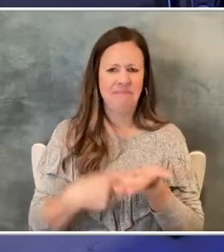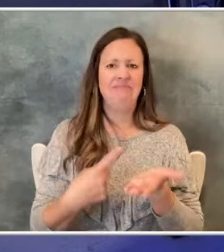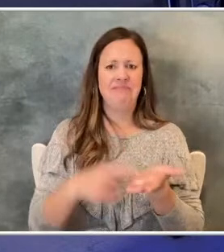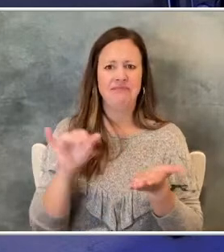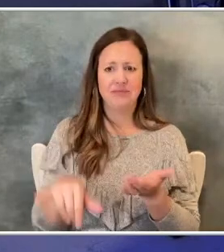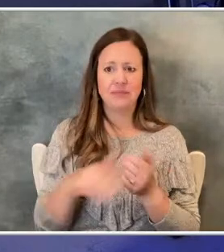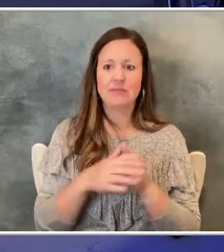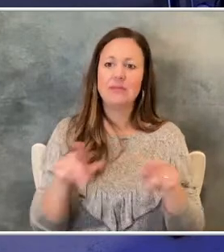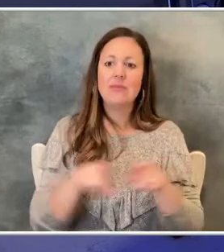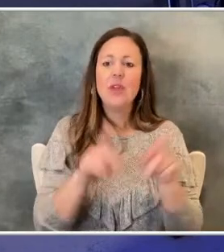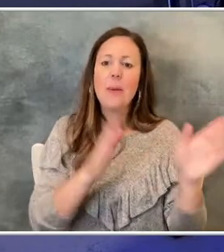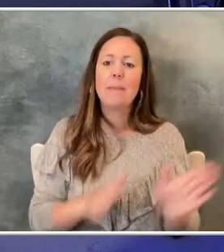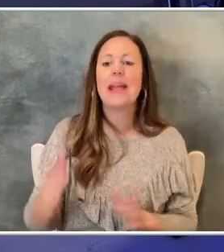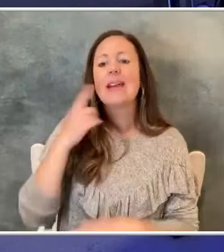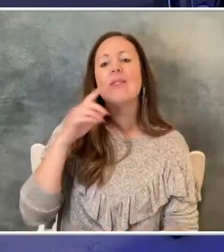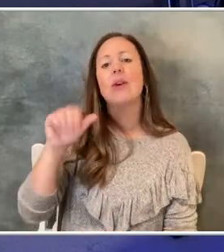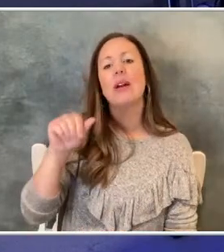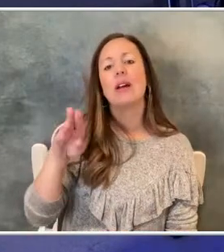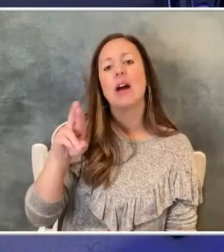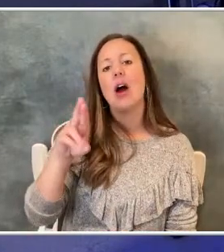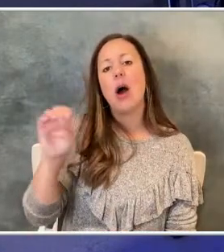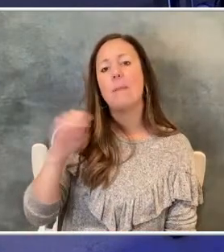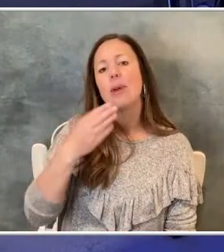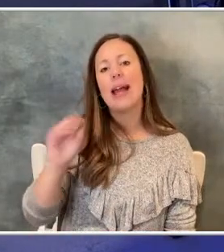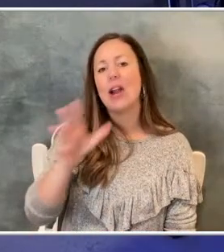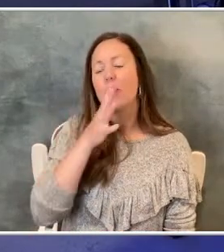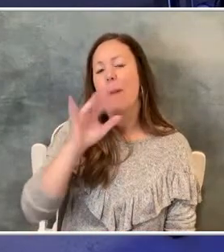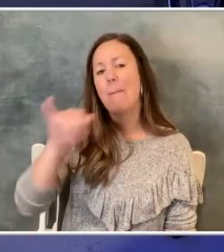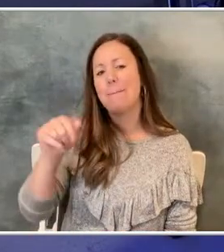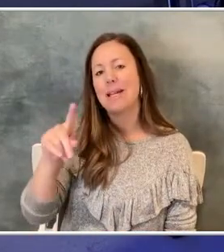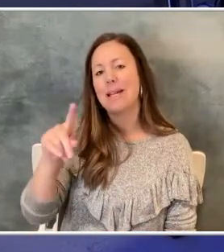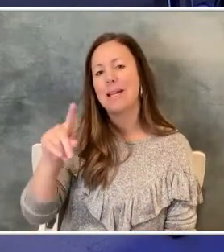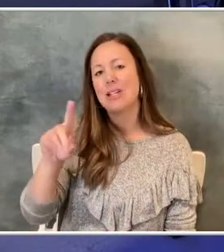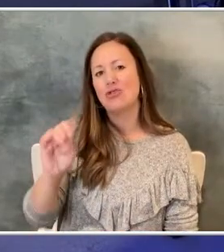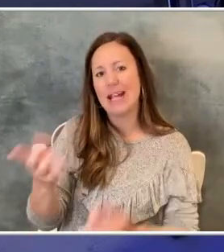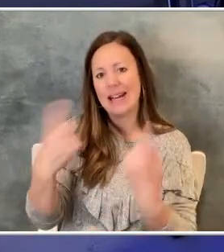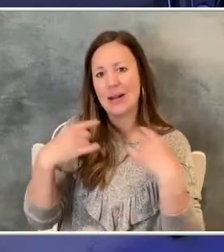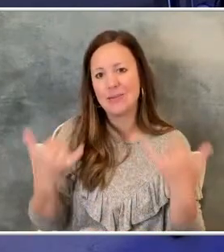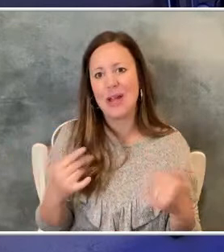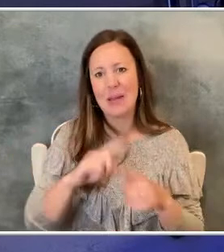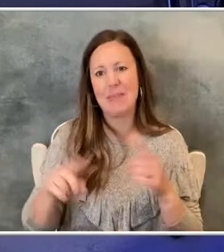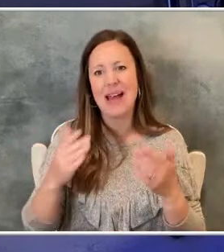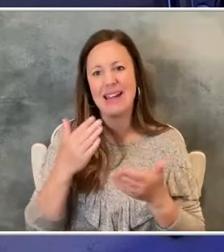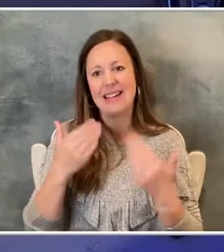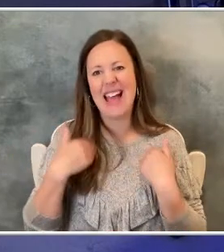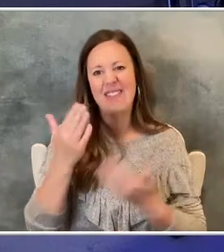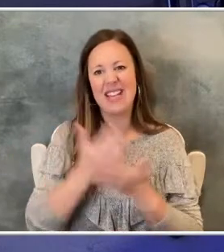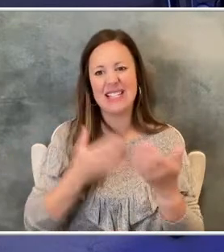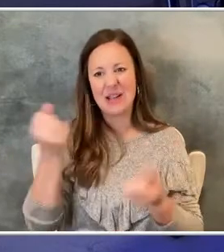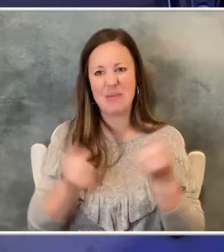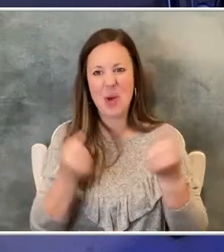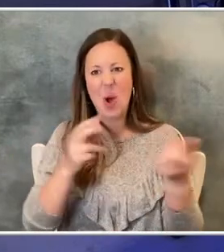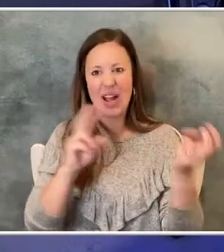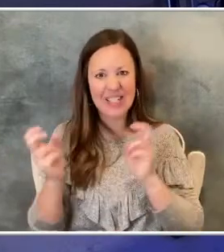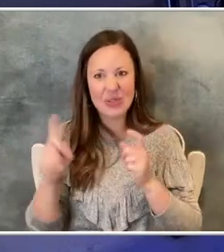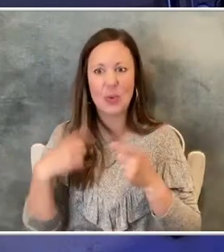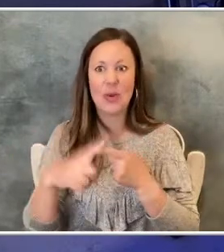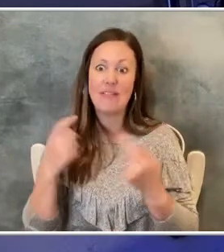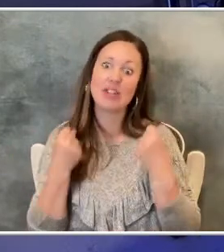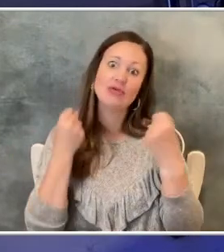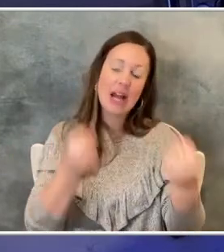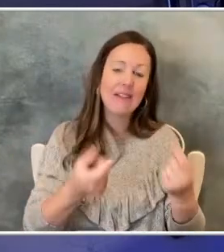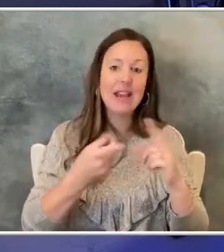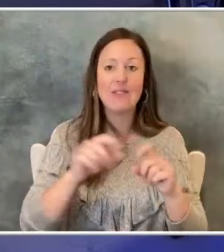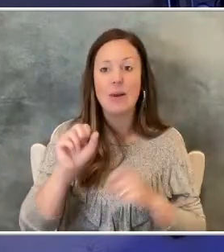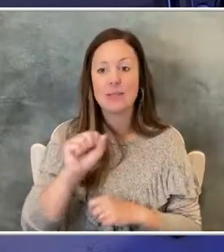having Aubree and her mom Jade here with us today, but they were having some car trouble as they were making that trip, as they talked about, from South Dakota. So we're